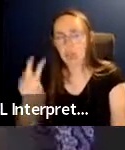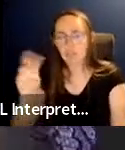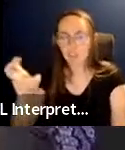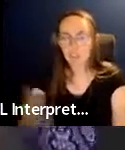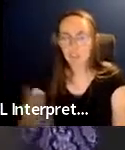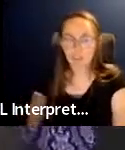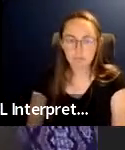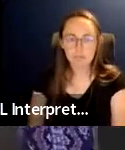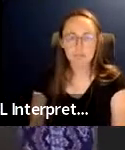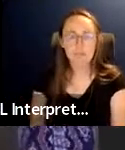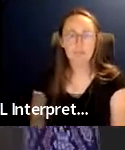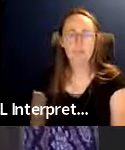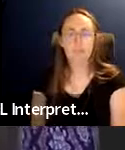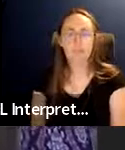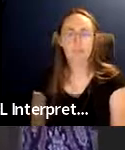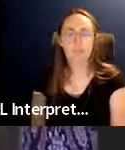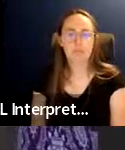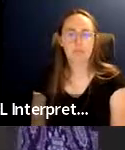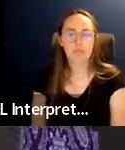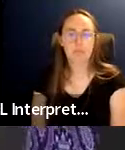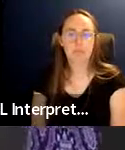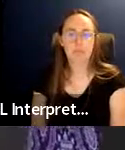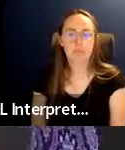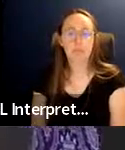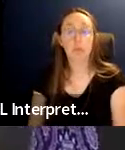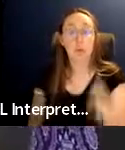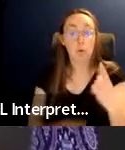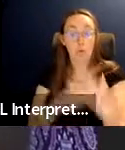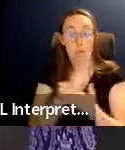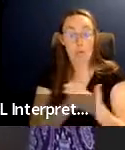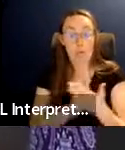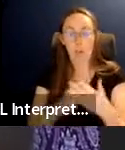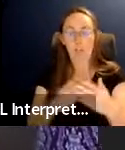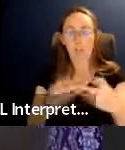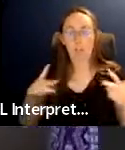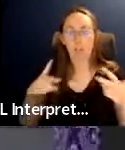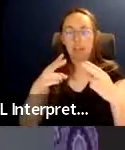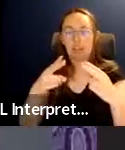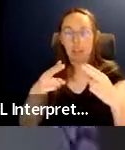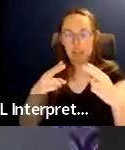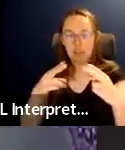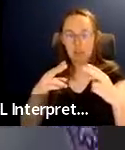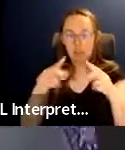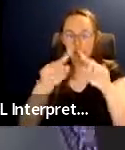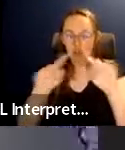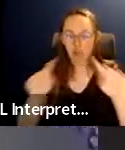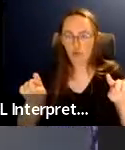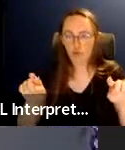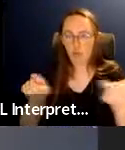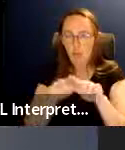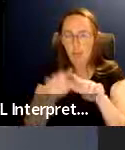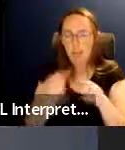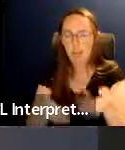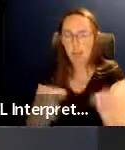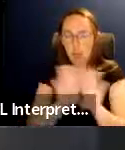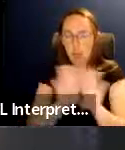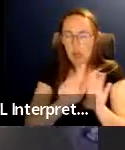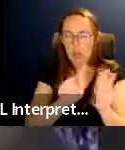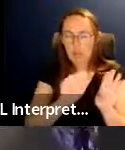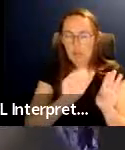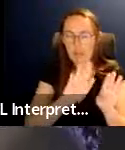One piece, we're going to cut into like a triangle. That's going to be our closing tab. And this next